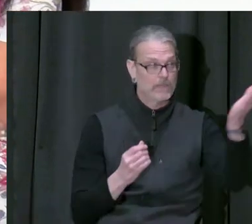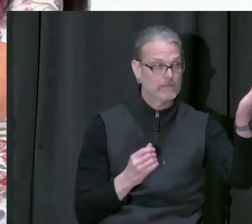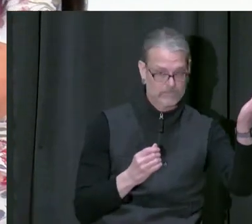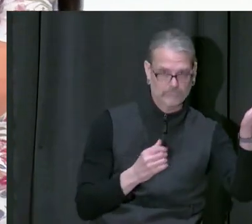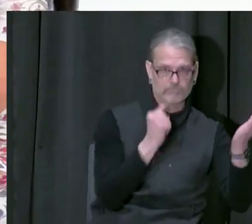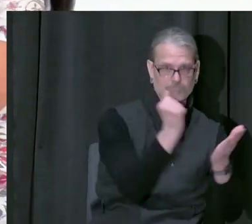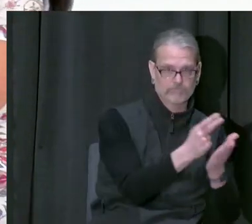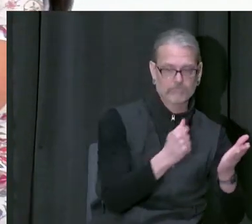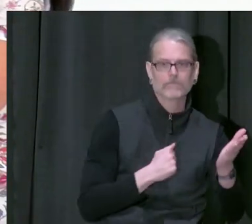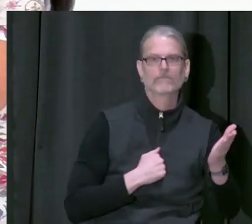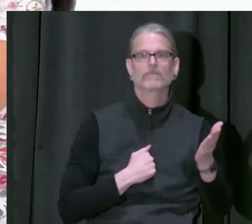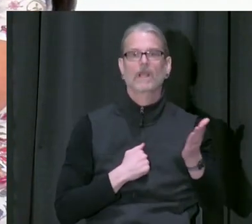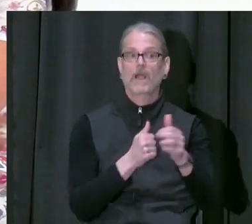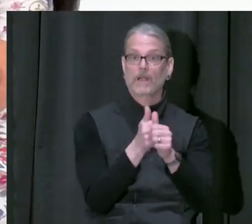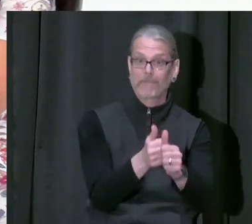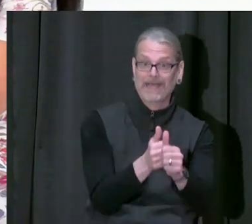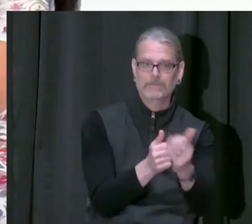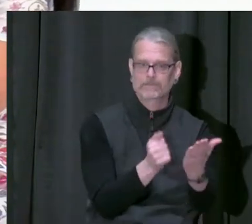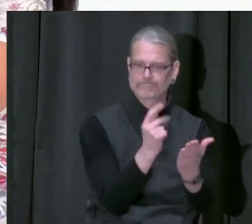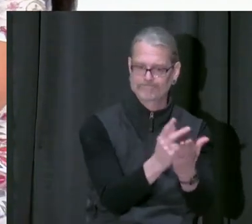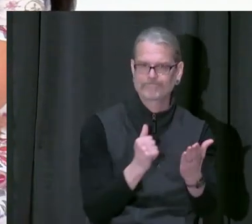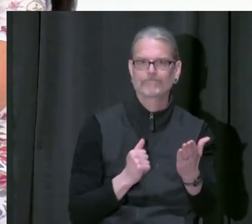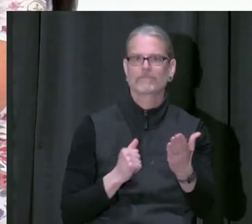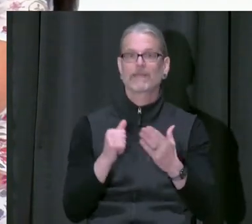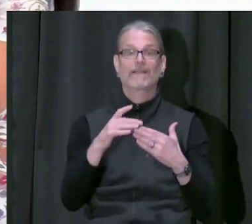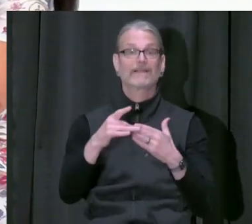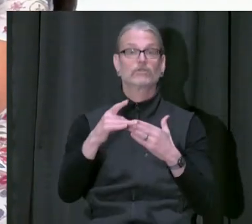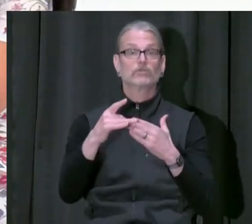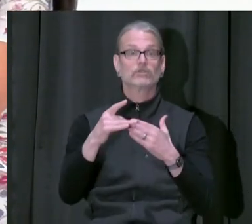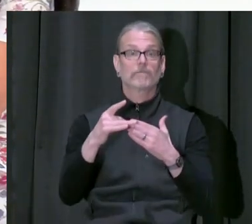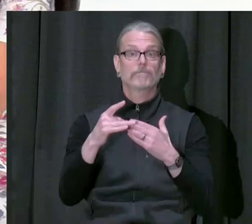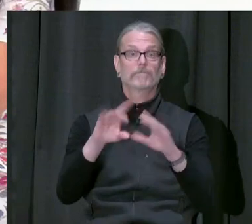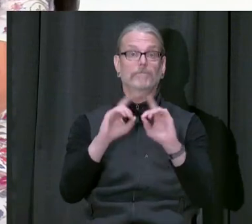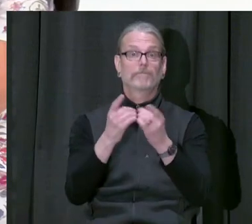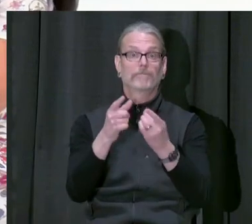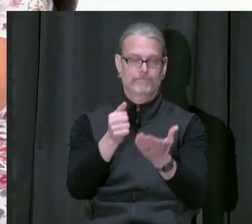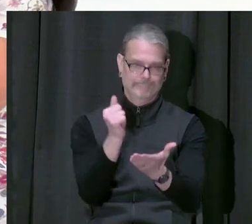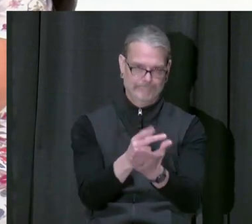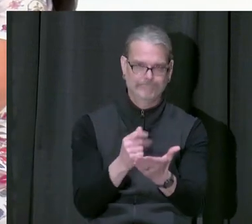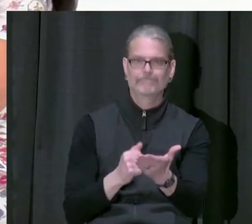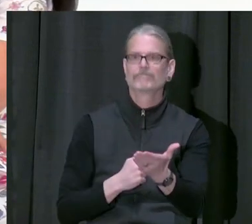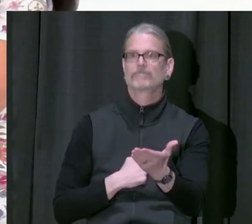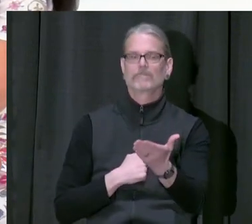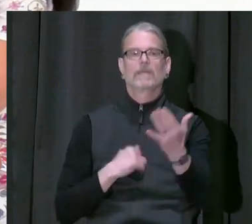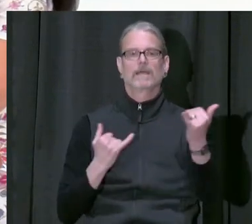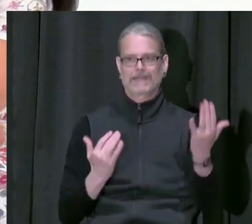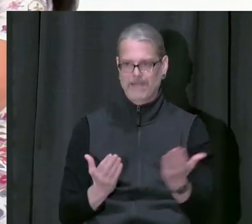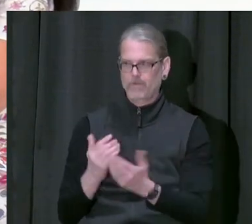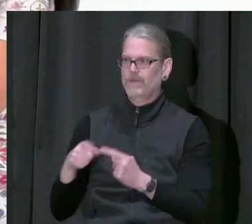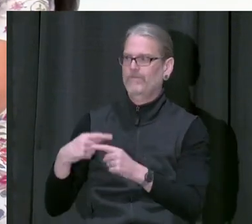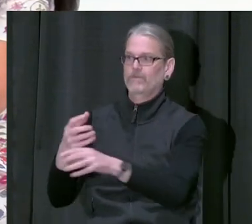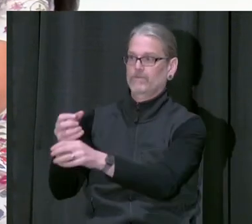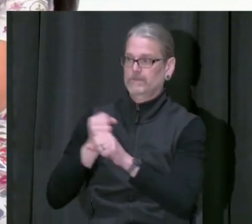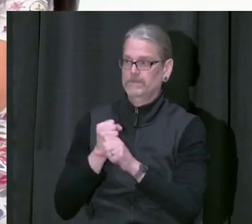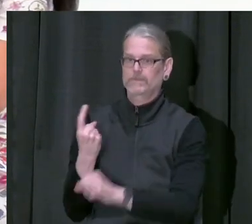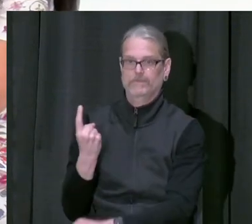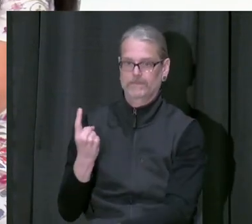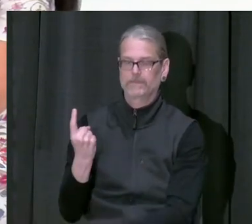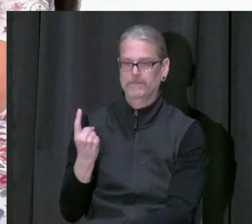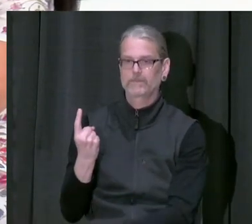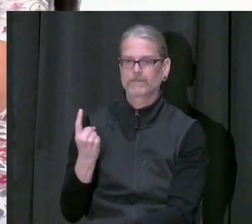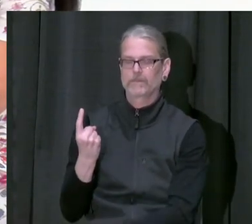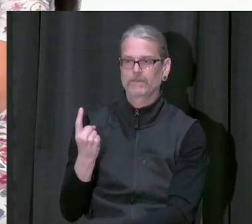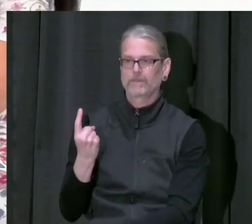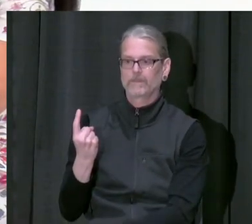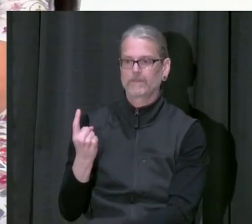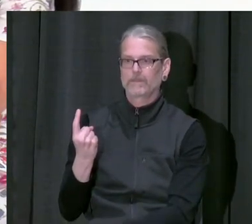got procurement's buy-in. We got leadership buy-in. And now it's a clause for when you're procuring something, if it